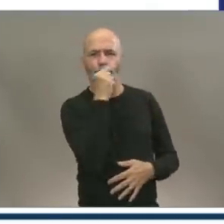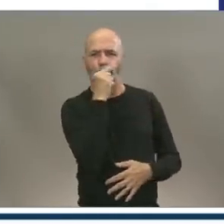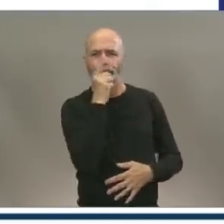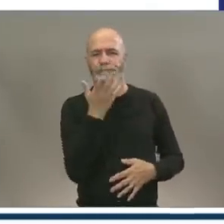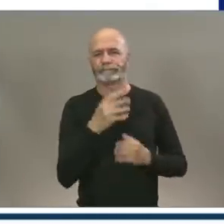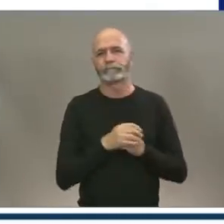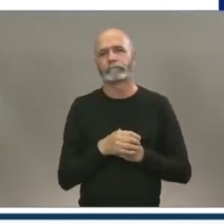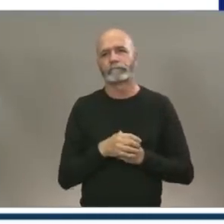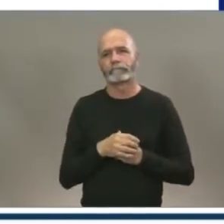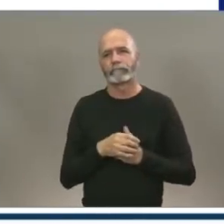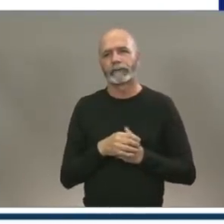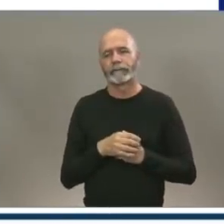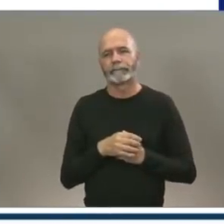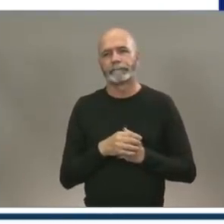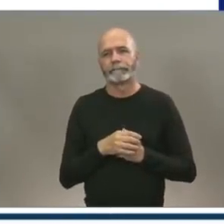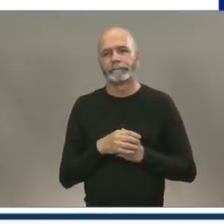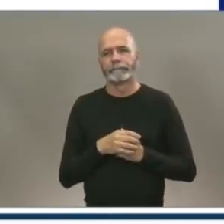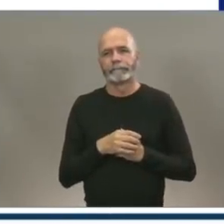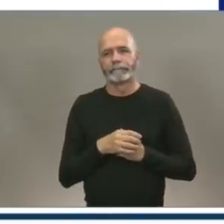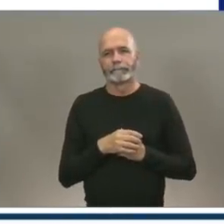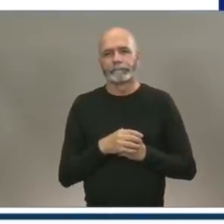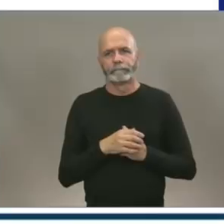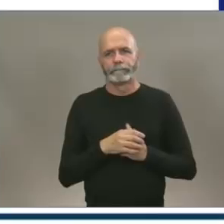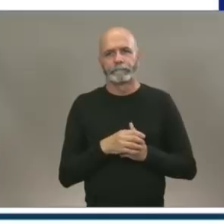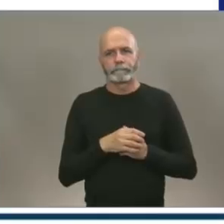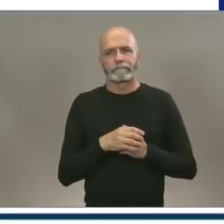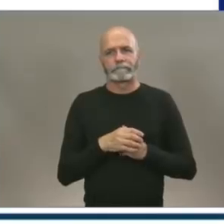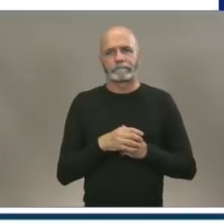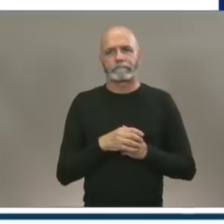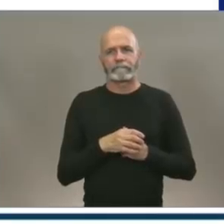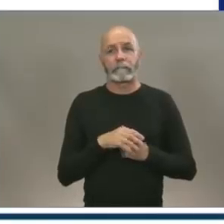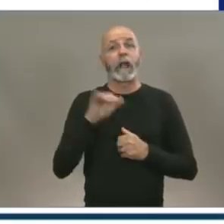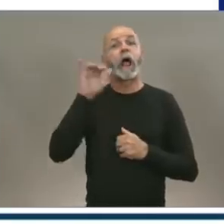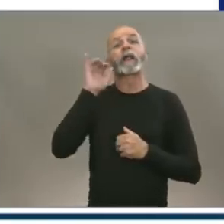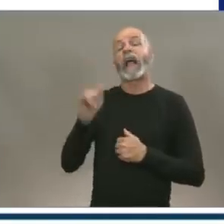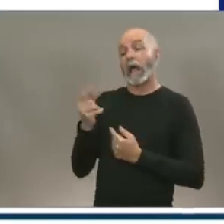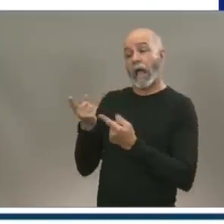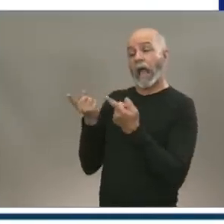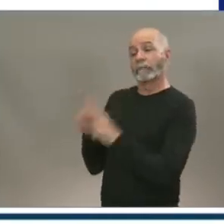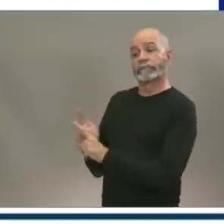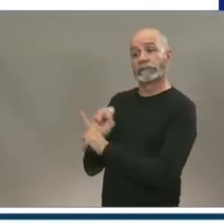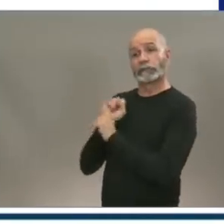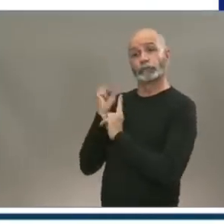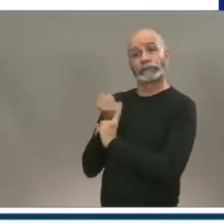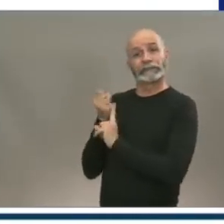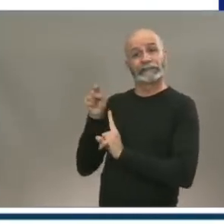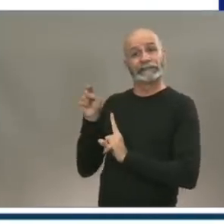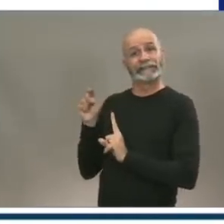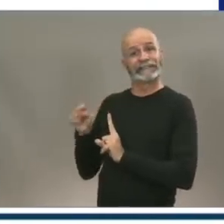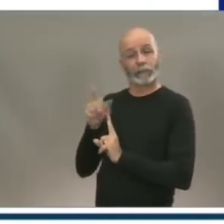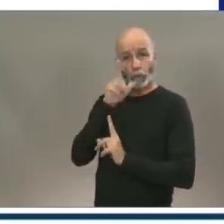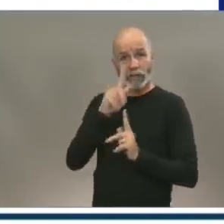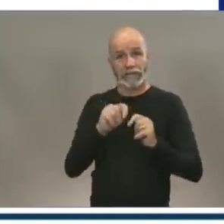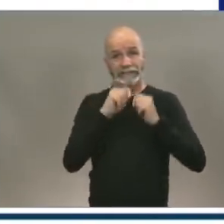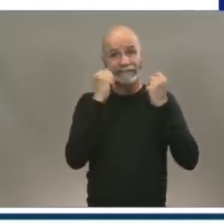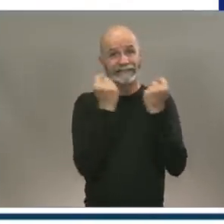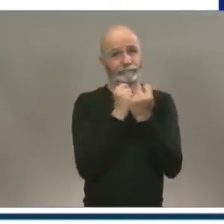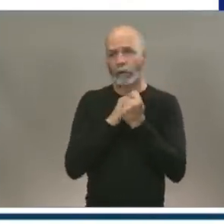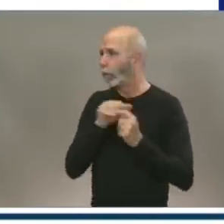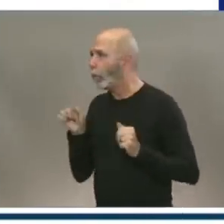the cases, given the situation that was there, that the compliance team started an